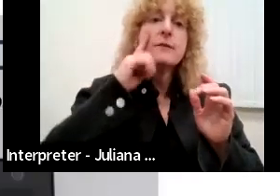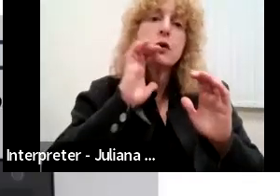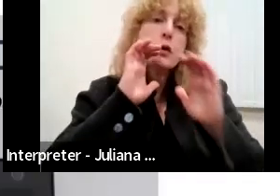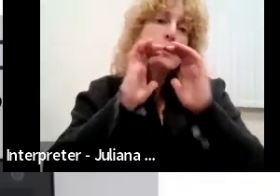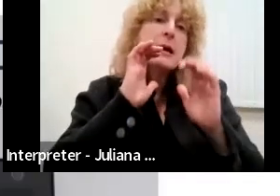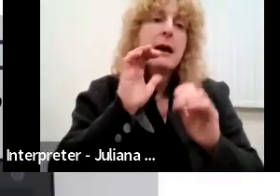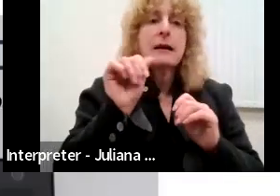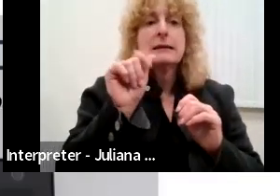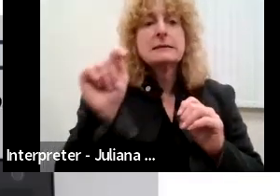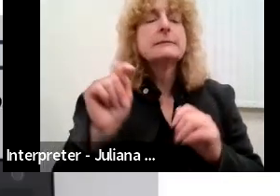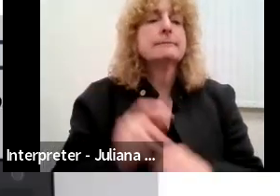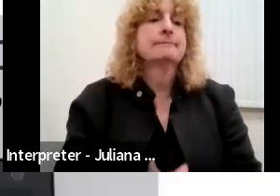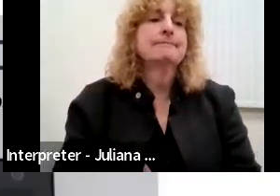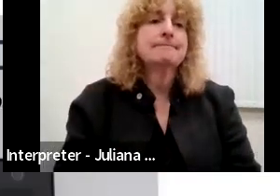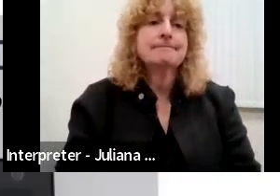AT.